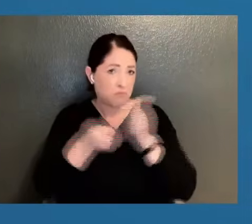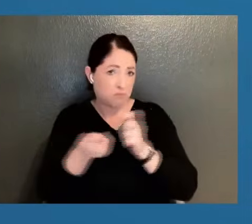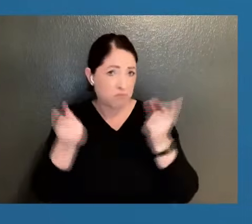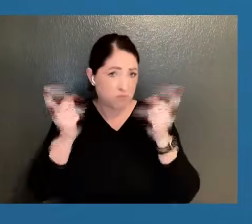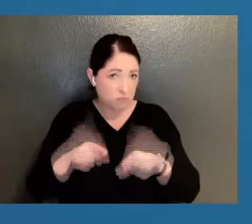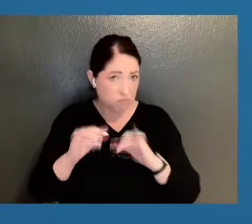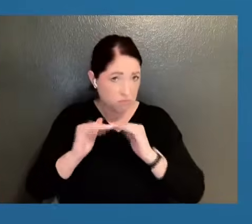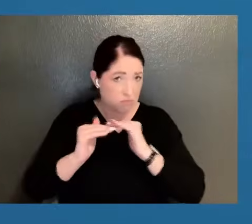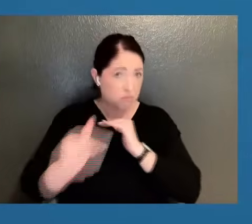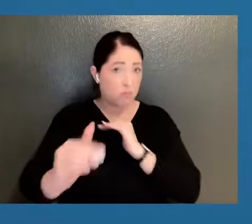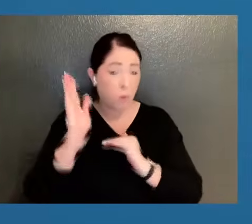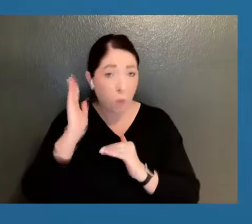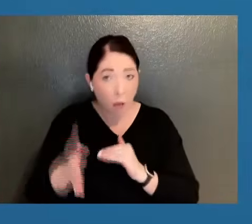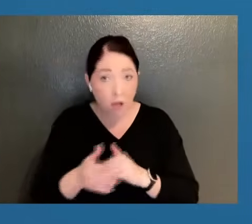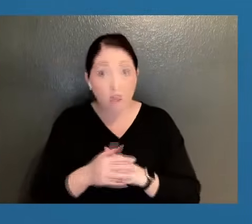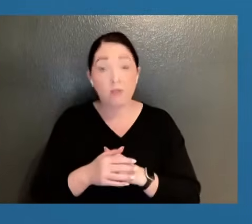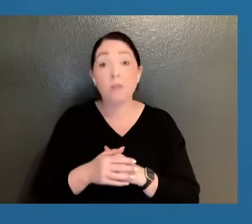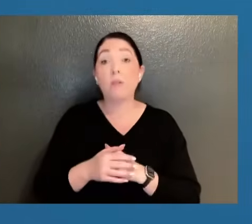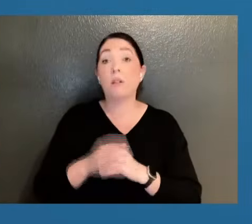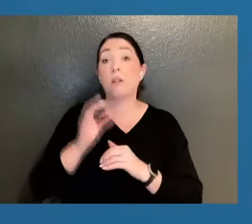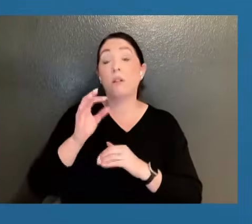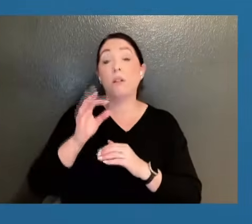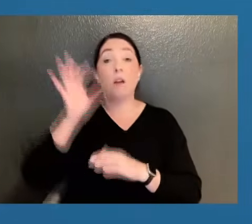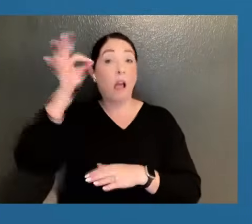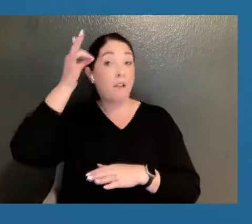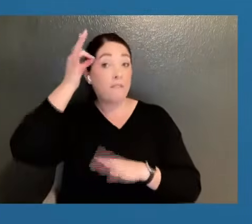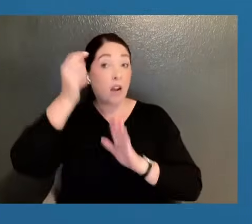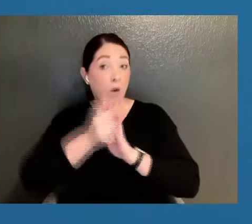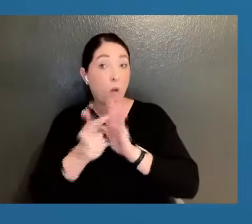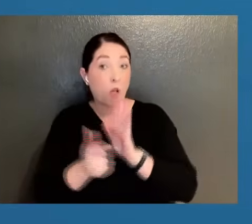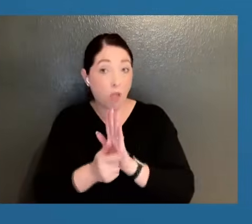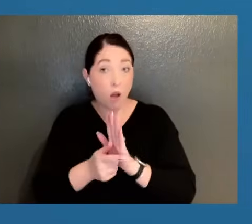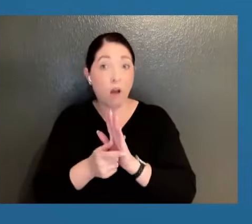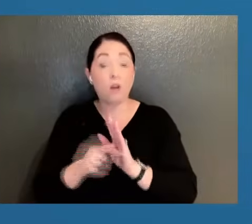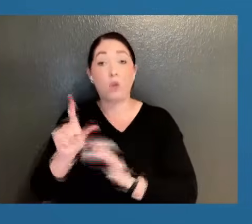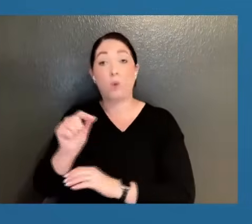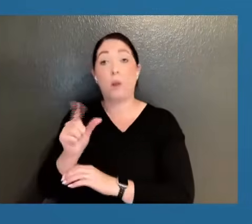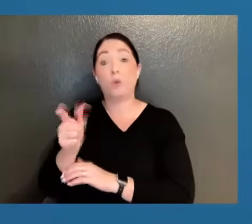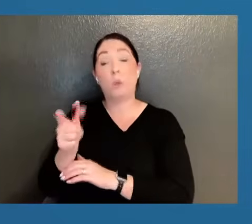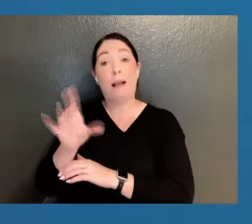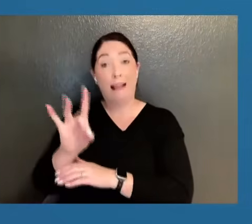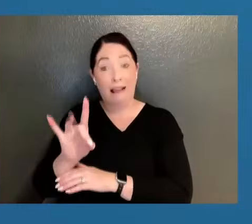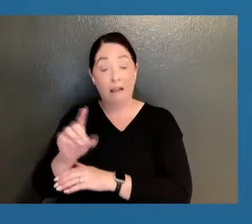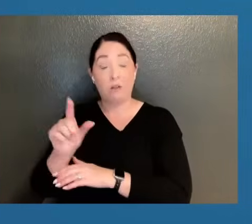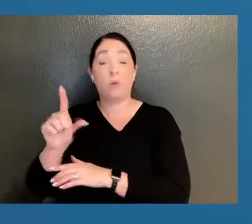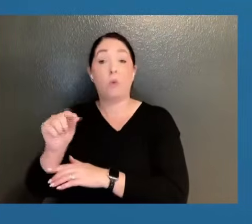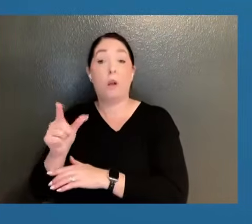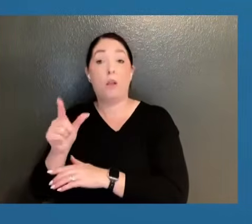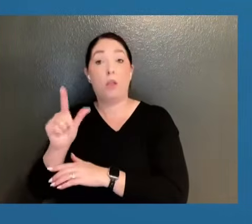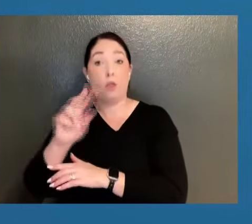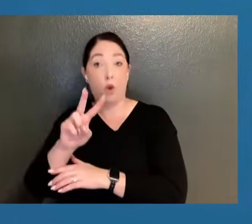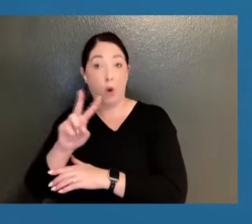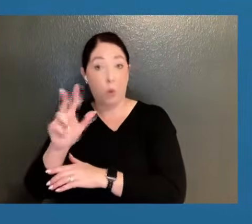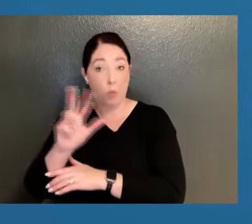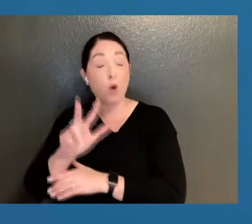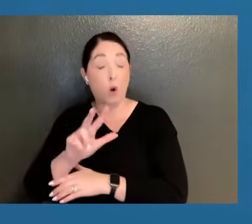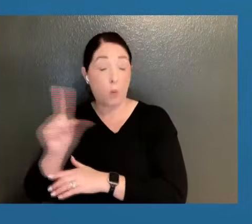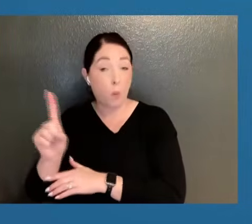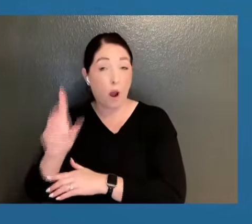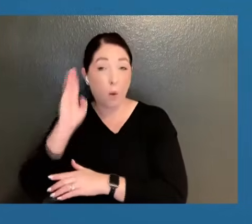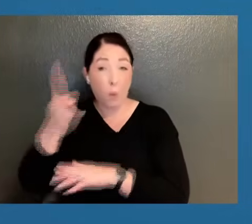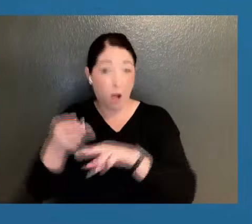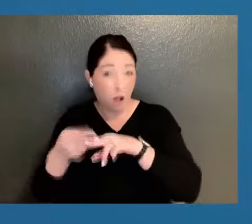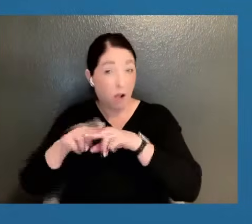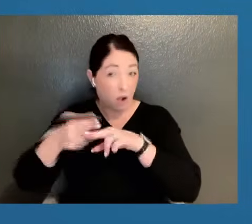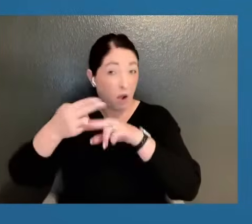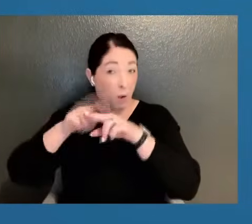it's scheduled to go up in 2028 and 2031. That's scheduled, but again, those are areas where the federal government may be